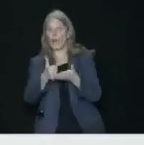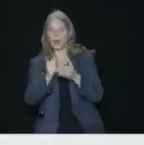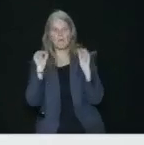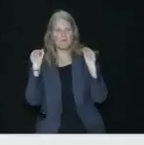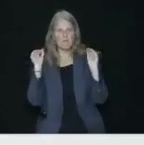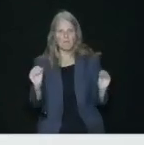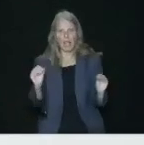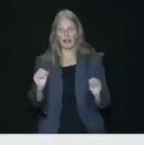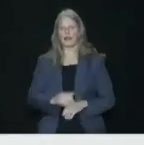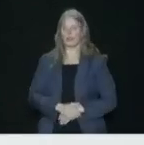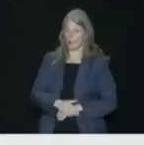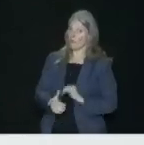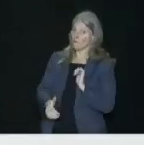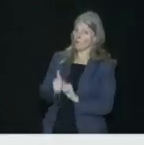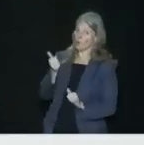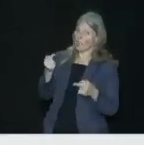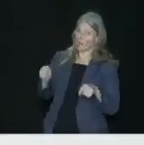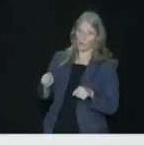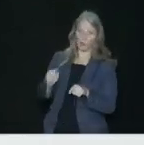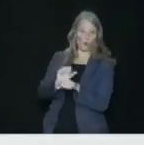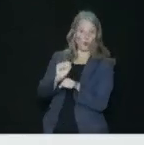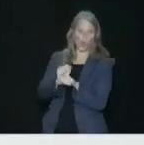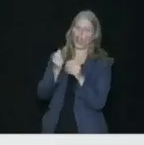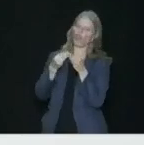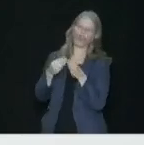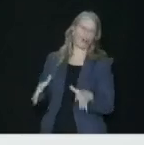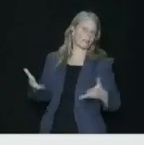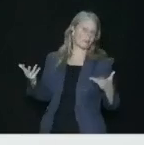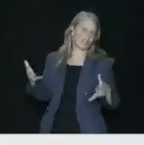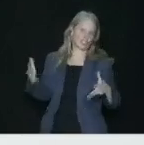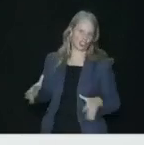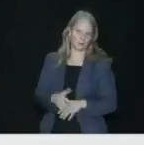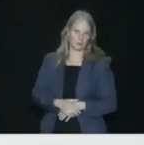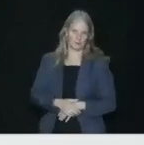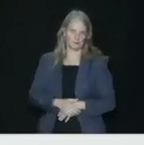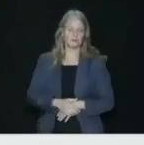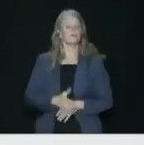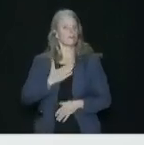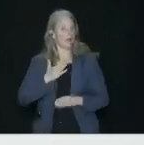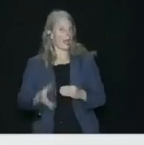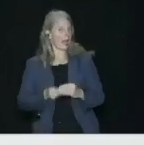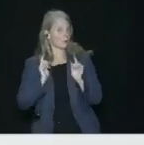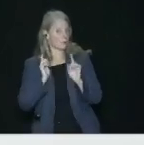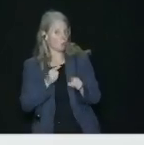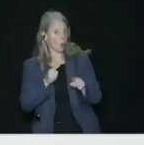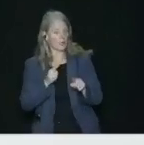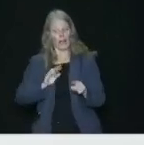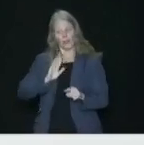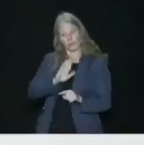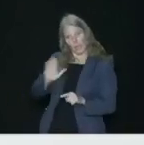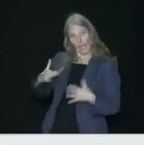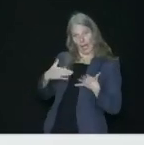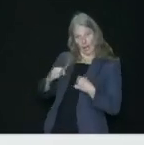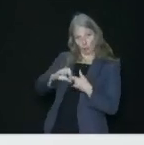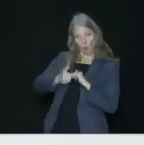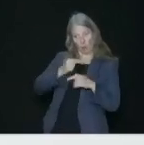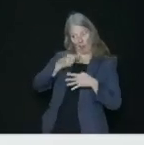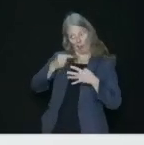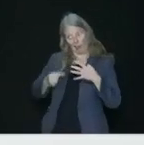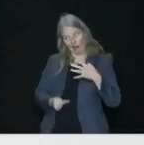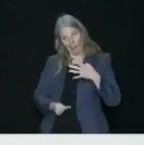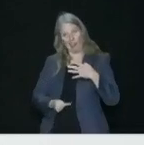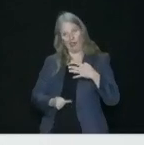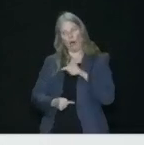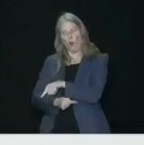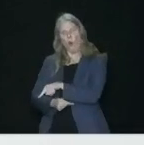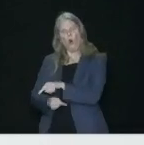had lost their job. And this is my other point. Beyond the health problems, PCC also affects